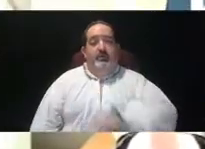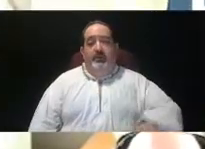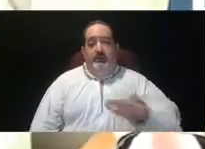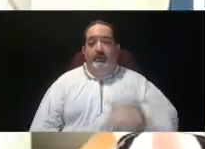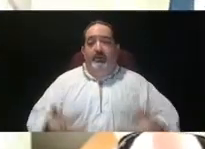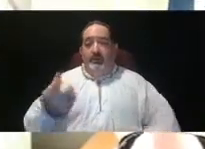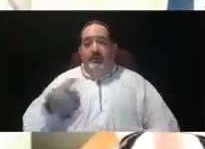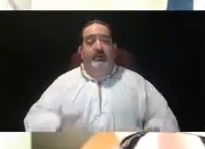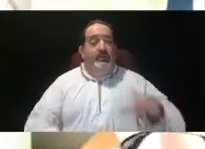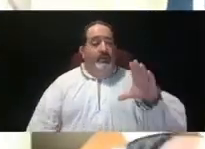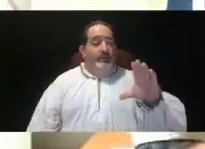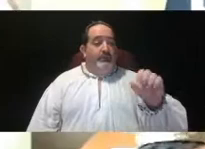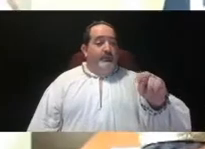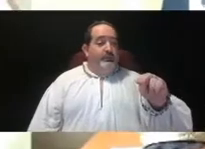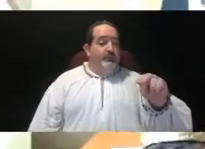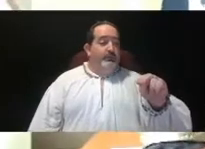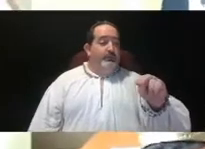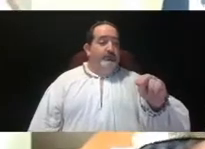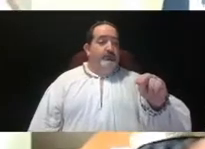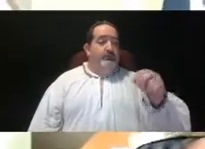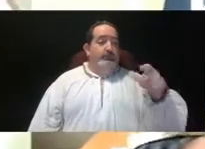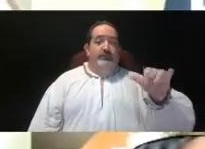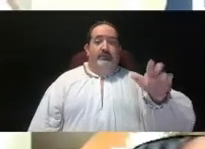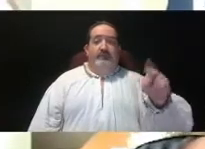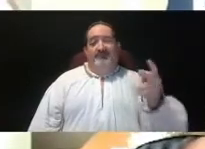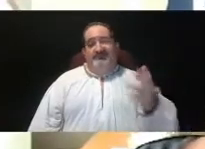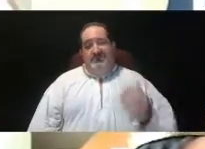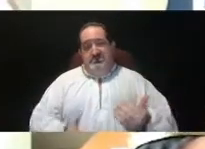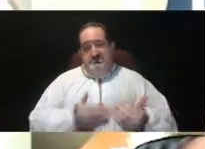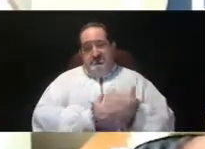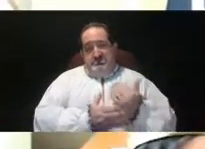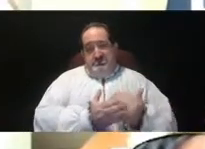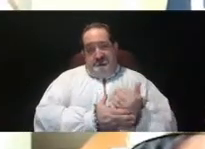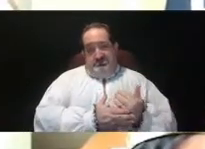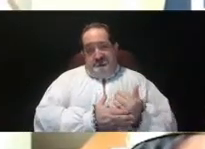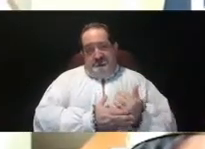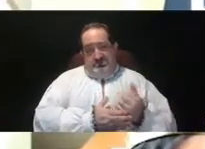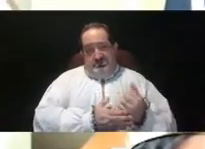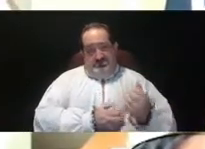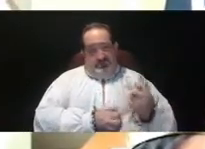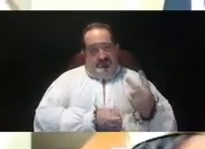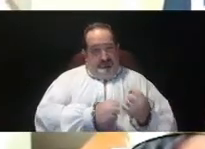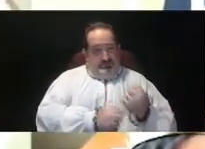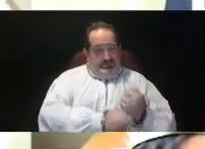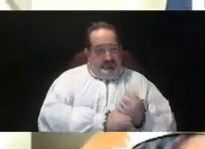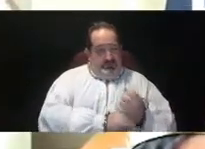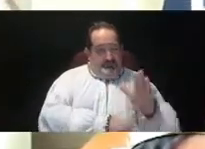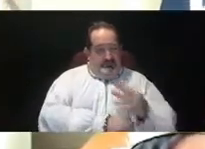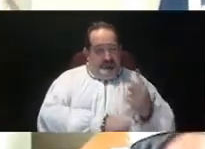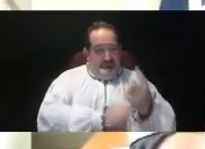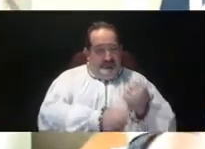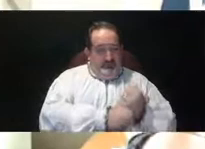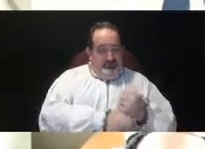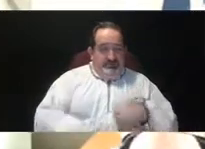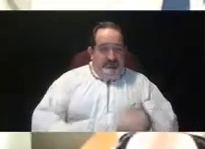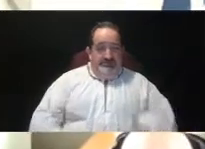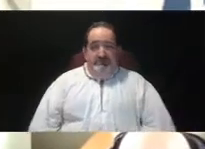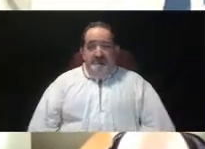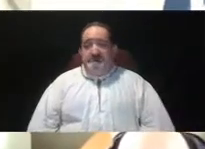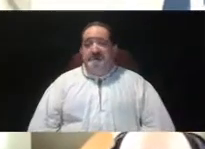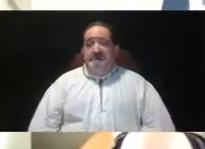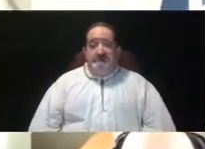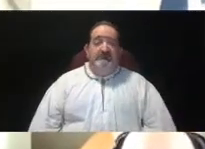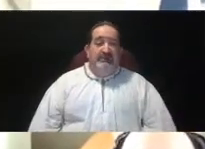So Kungin, she's still fairly new, maybe not even quite 2 years or about 2 years.